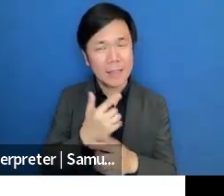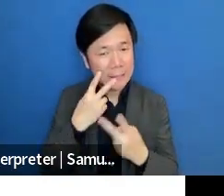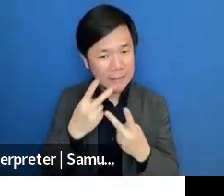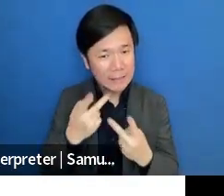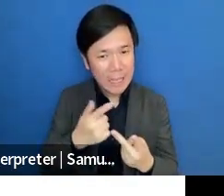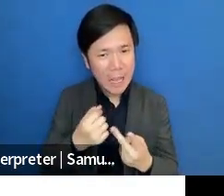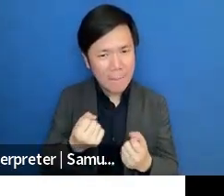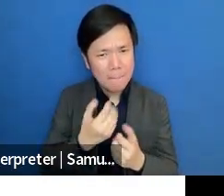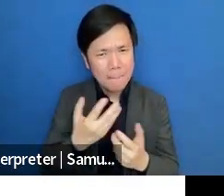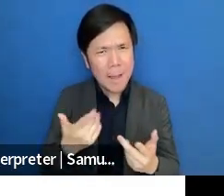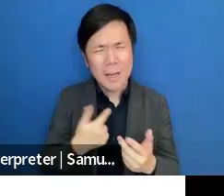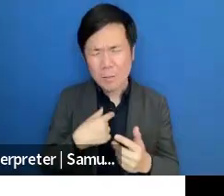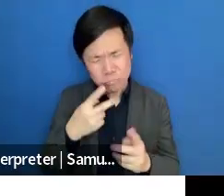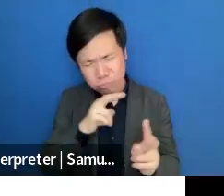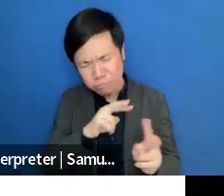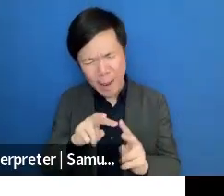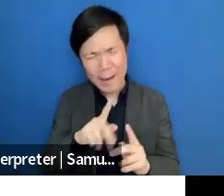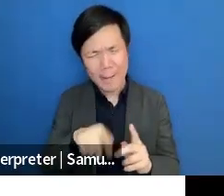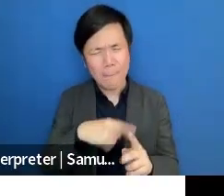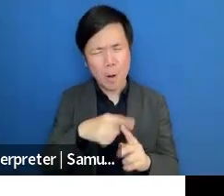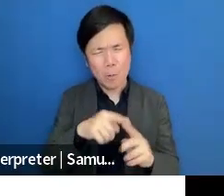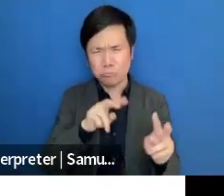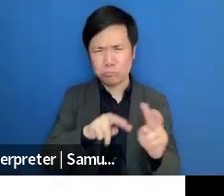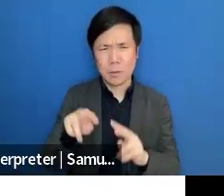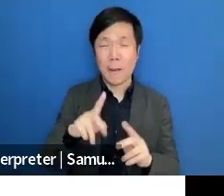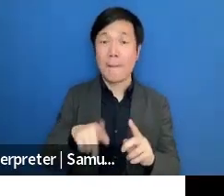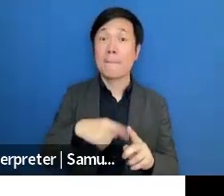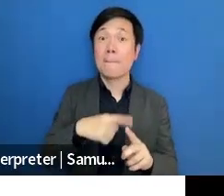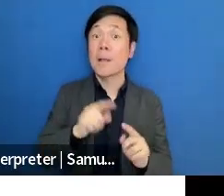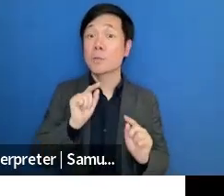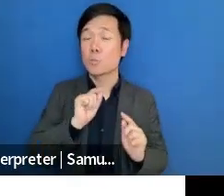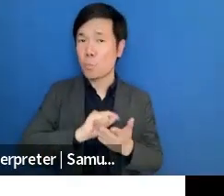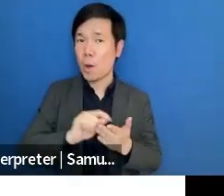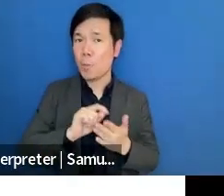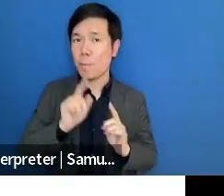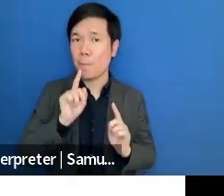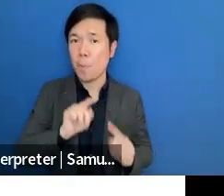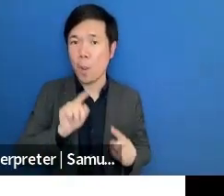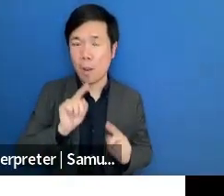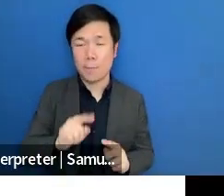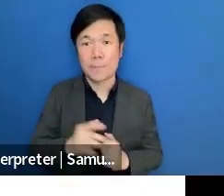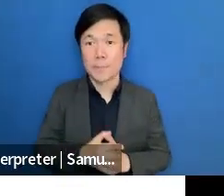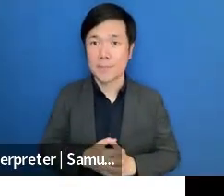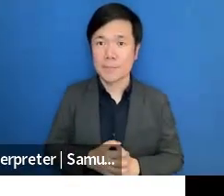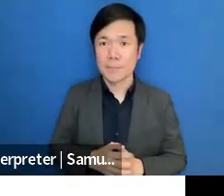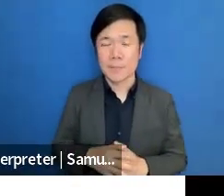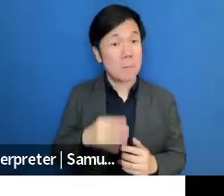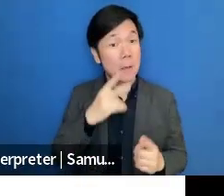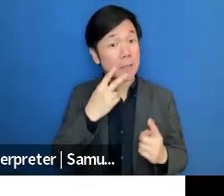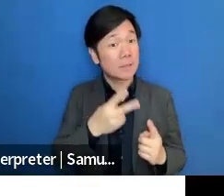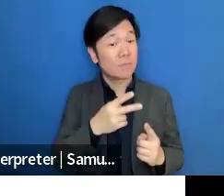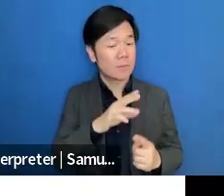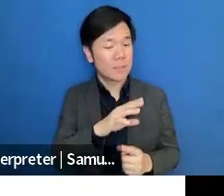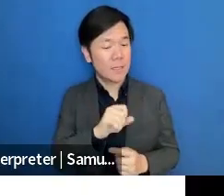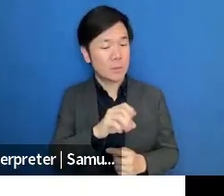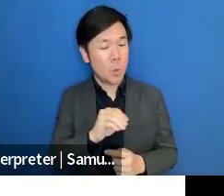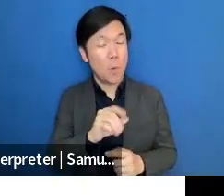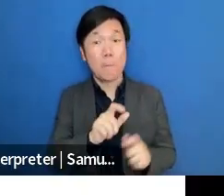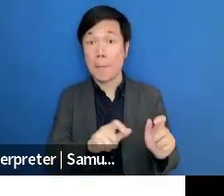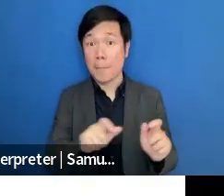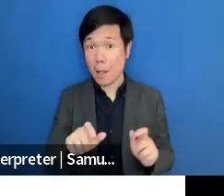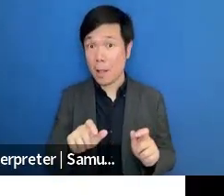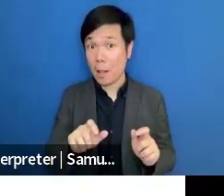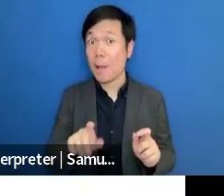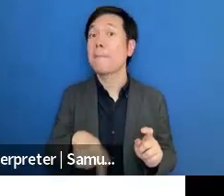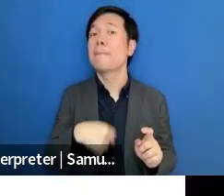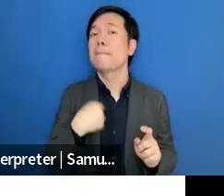to planning, monitoring, evaluation and reporting, focusing on civil society actors, but